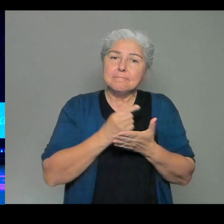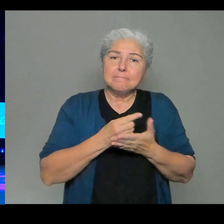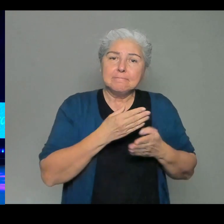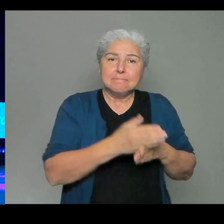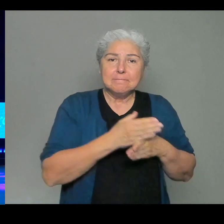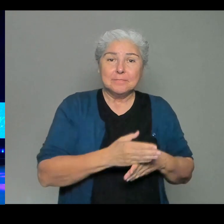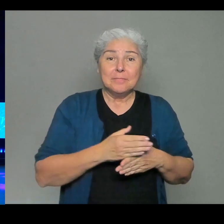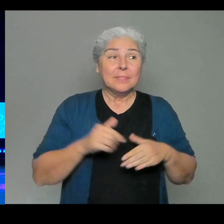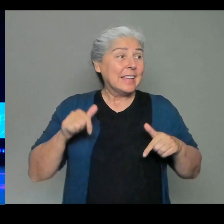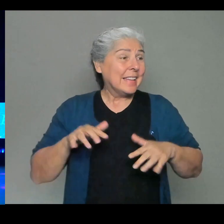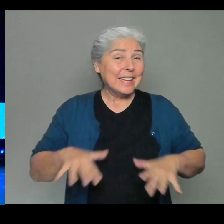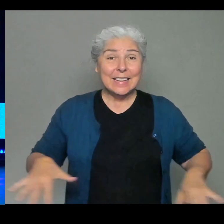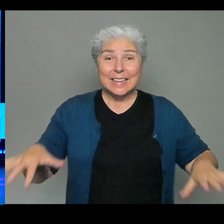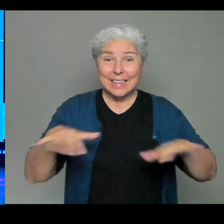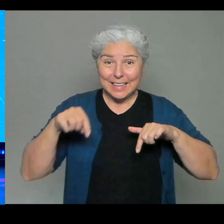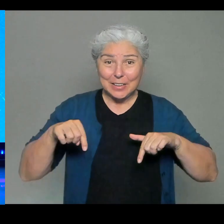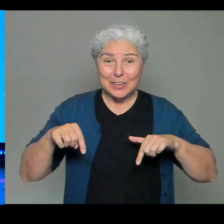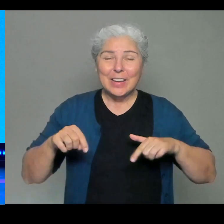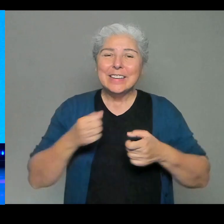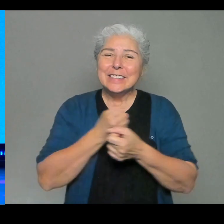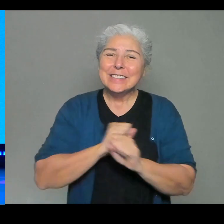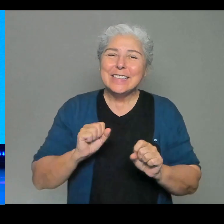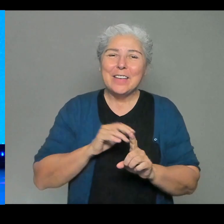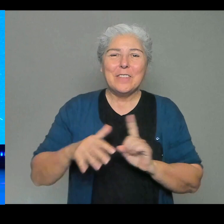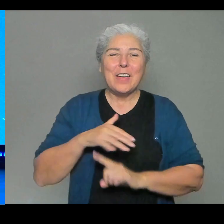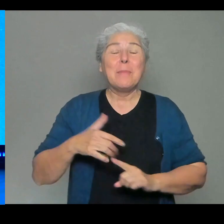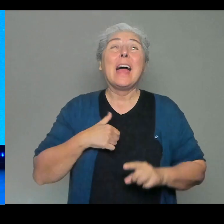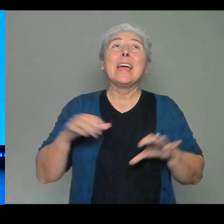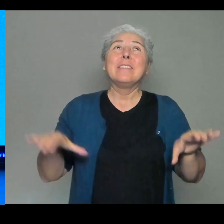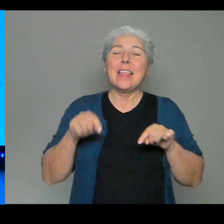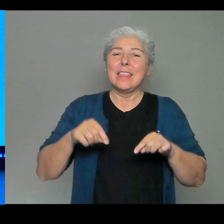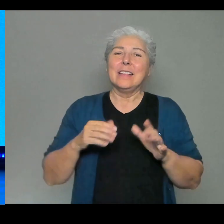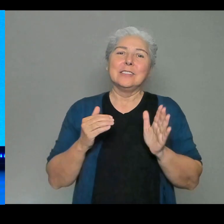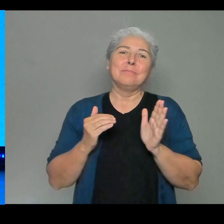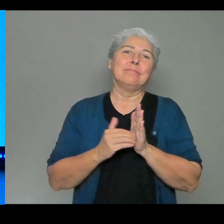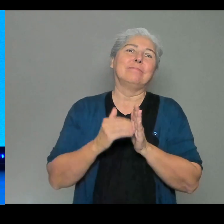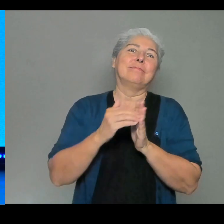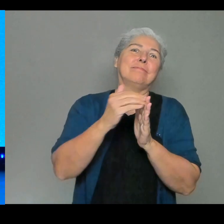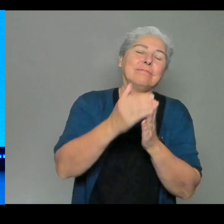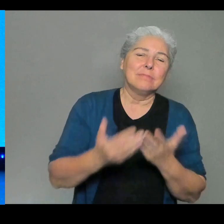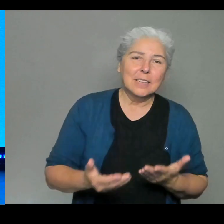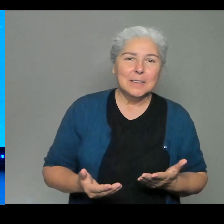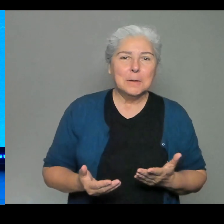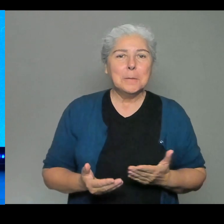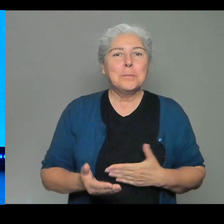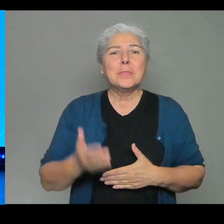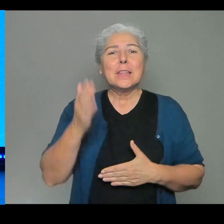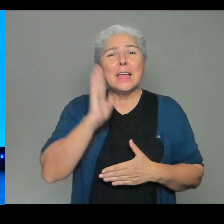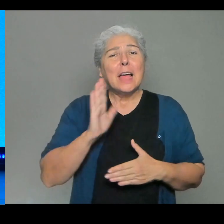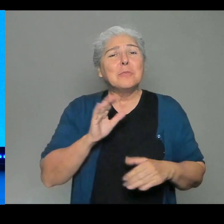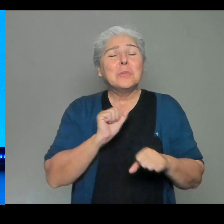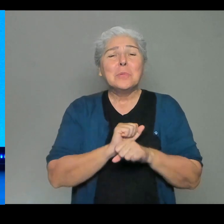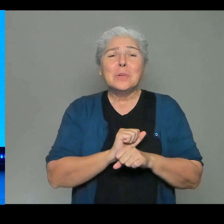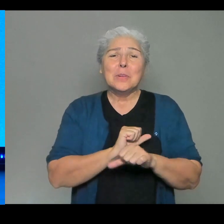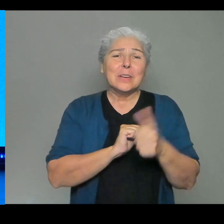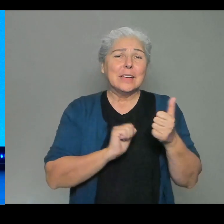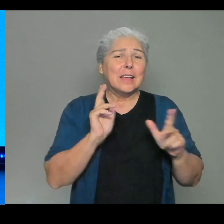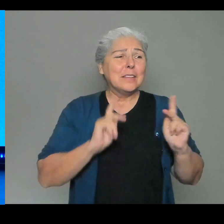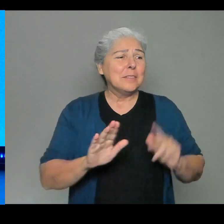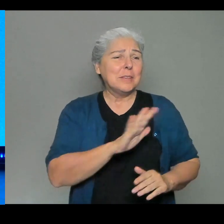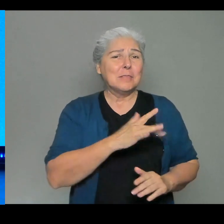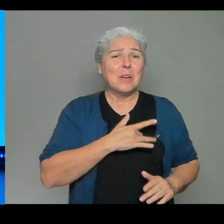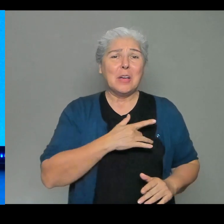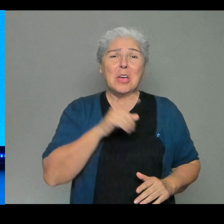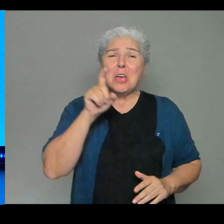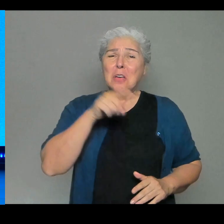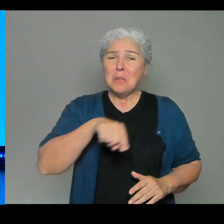Now, this is a safe environment. I can tell you I've done it a jillion times. The gospel does work in people's hearts. You don't have to worry about being